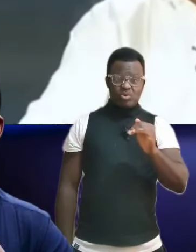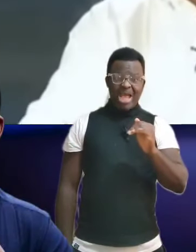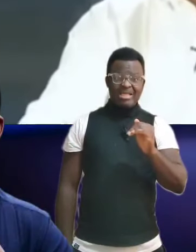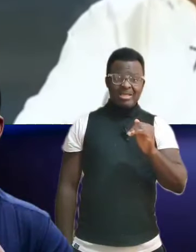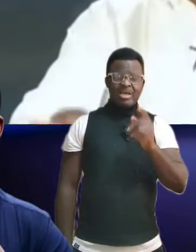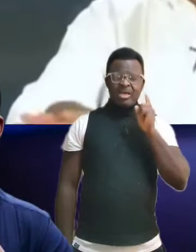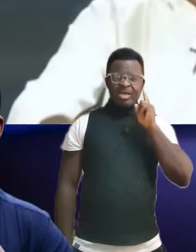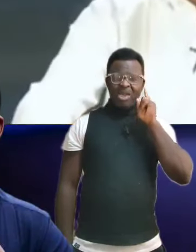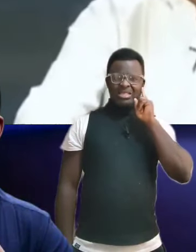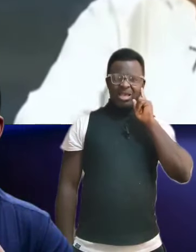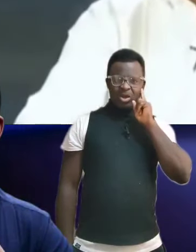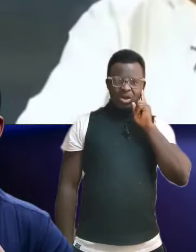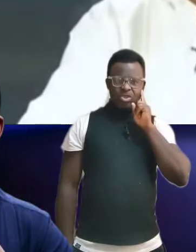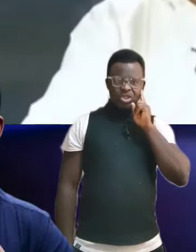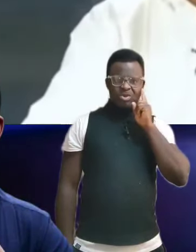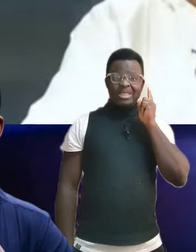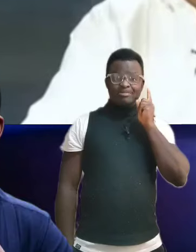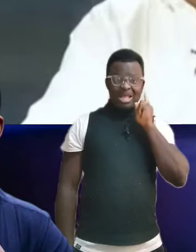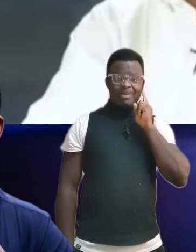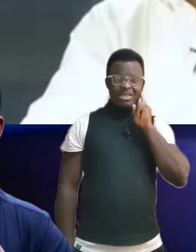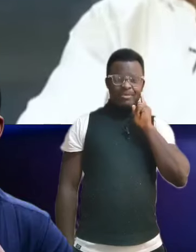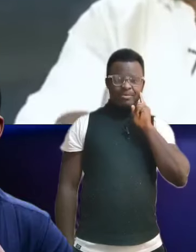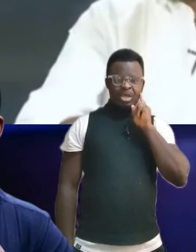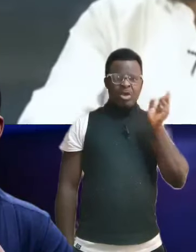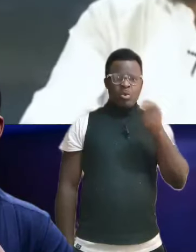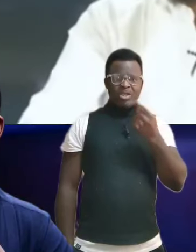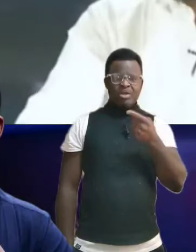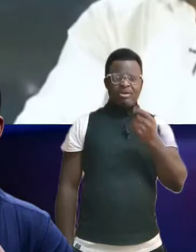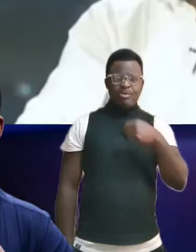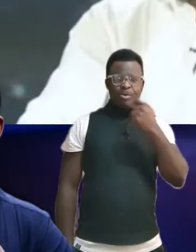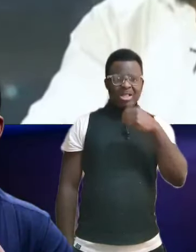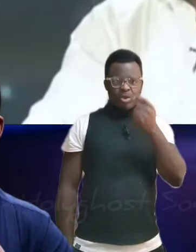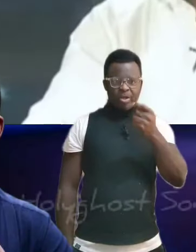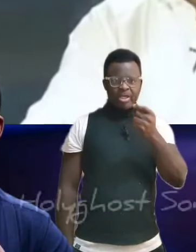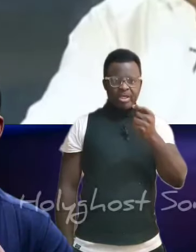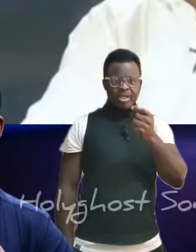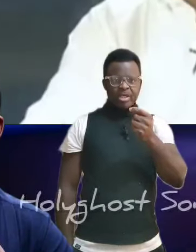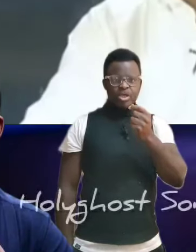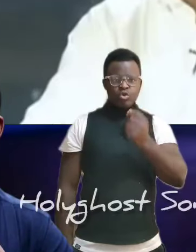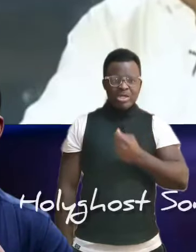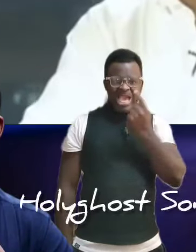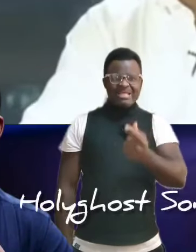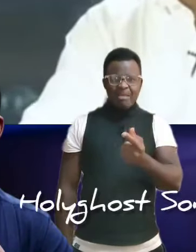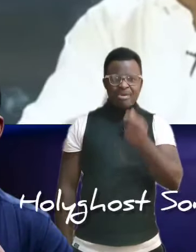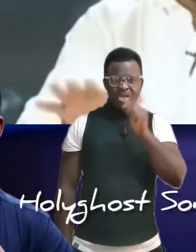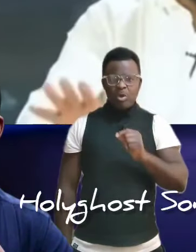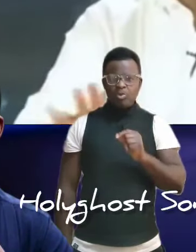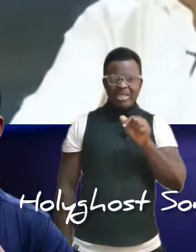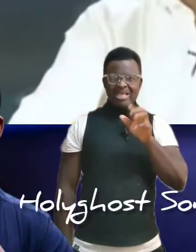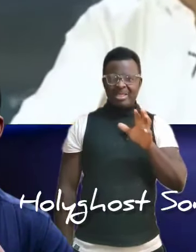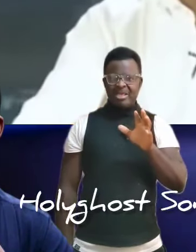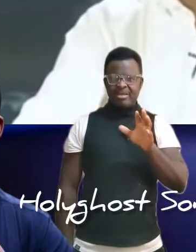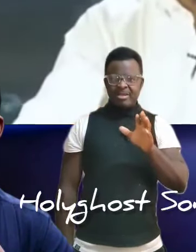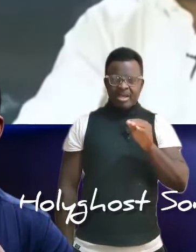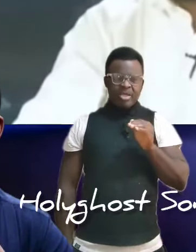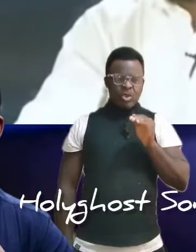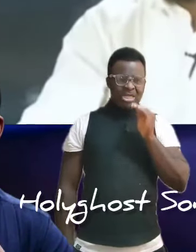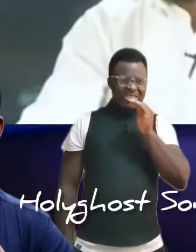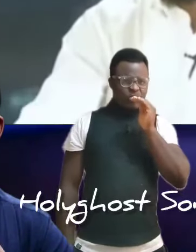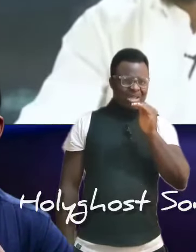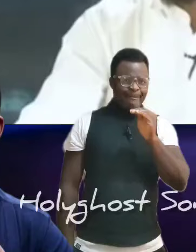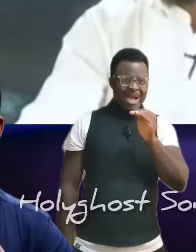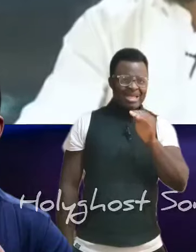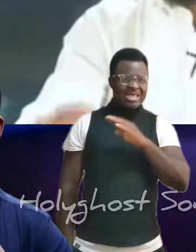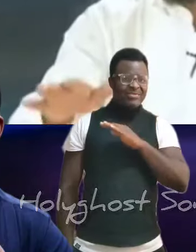The protest was about ending hunger in the country. The protest was about reducing price of petrol. That's staying on the issue.